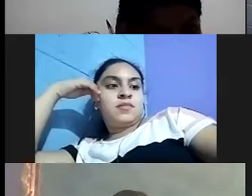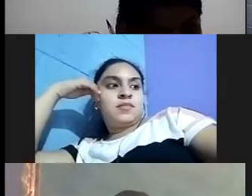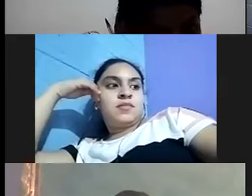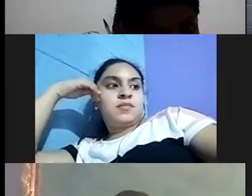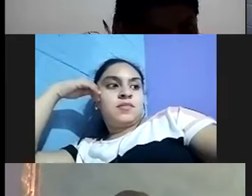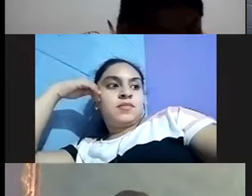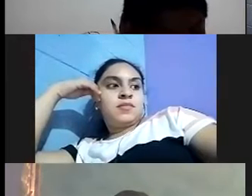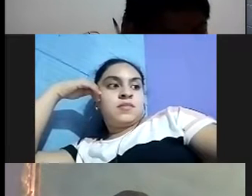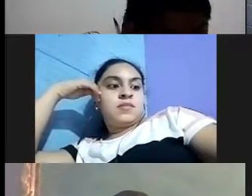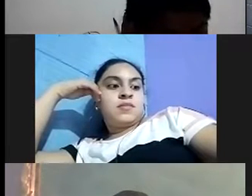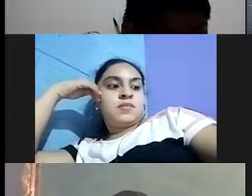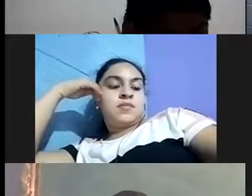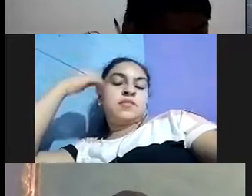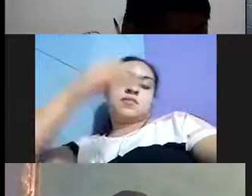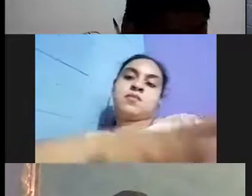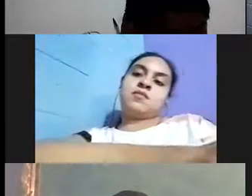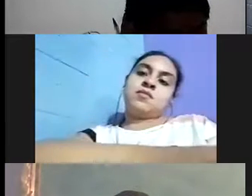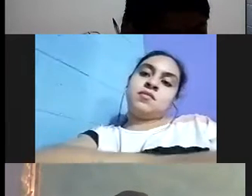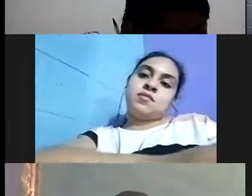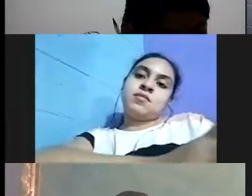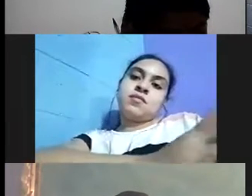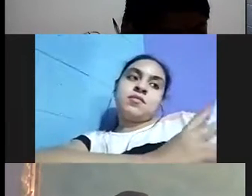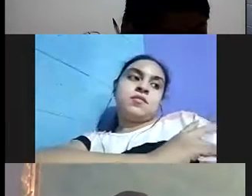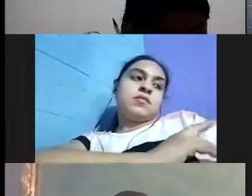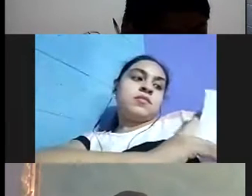doing on Monday morning?